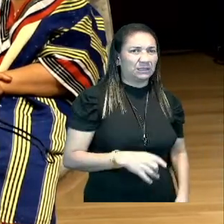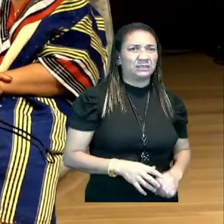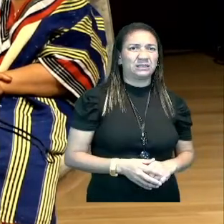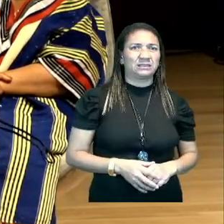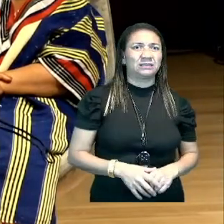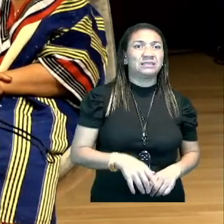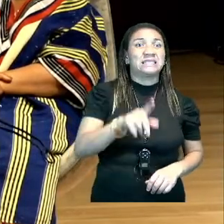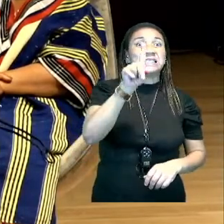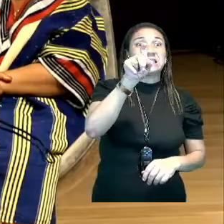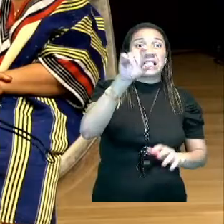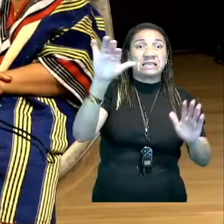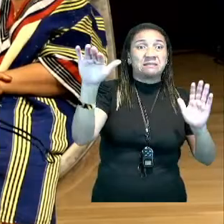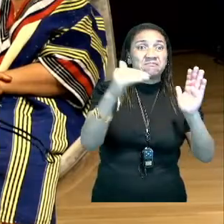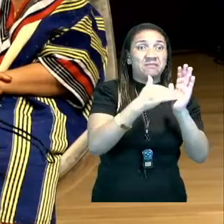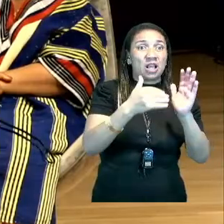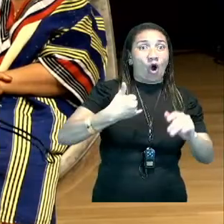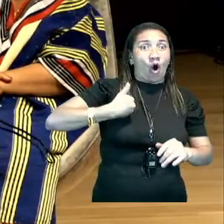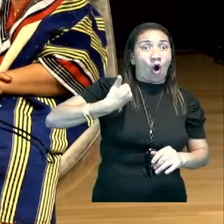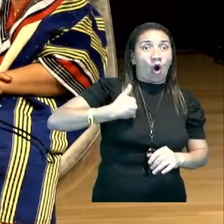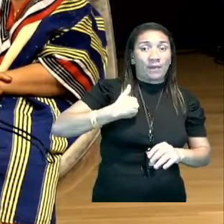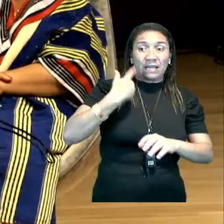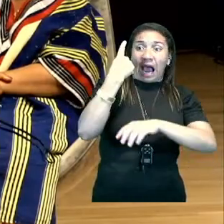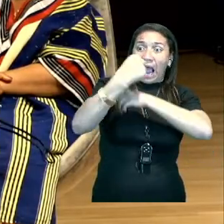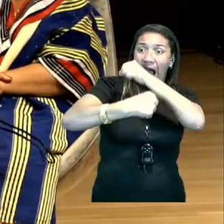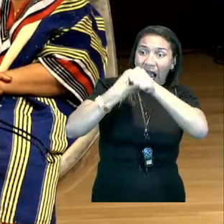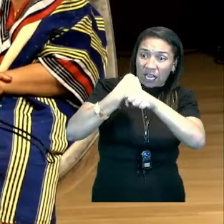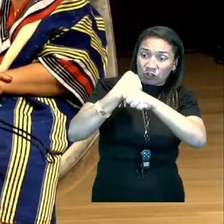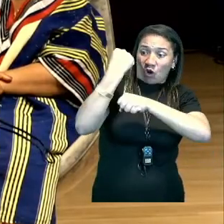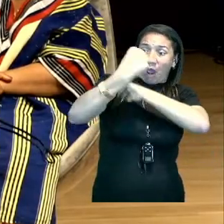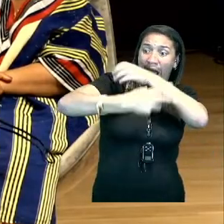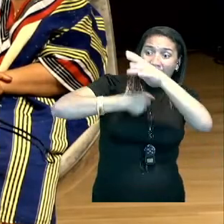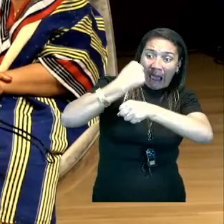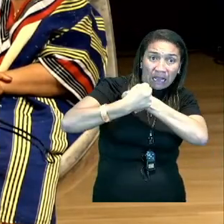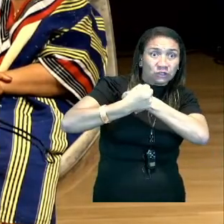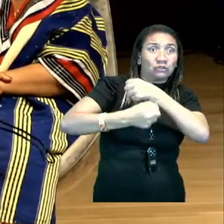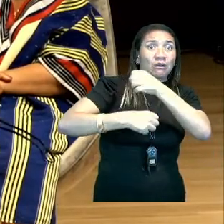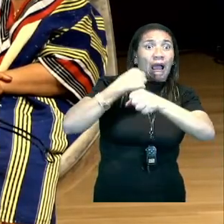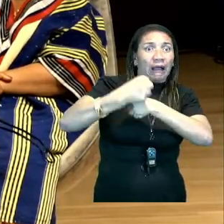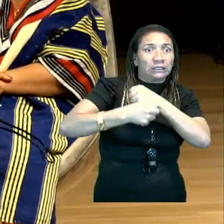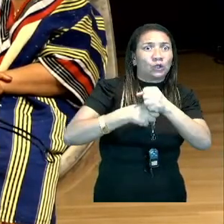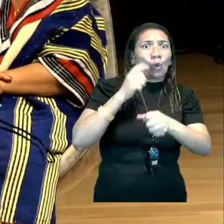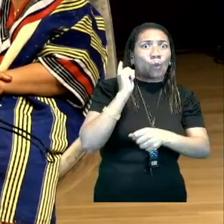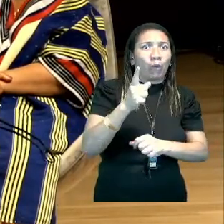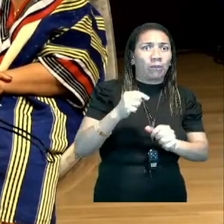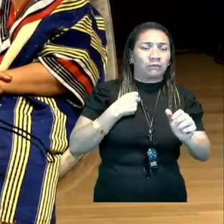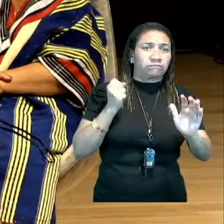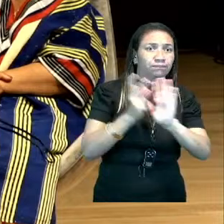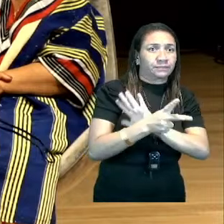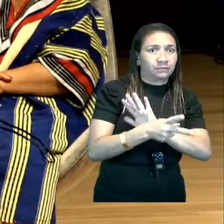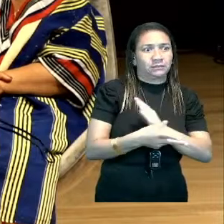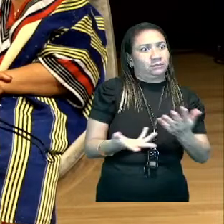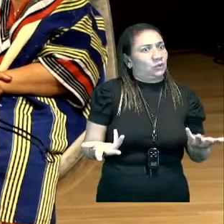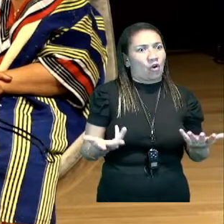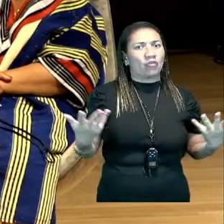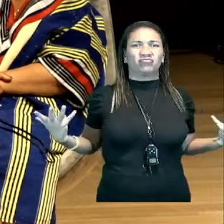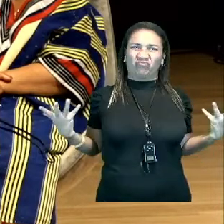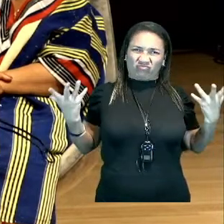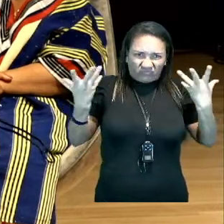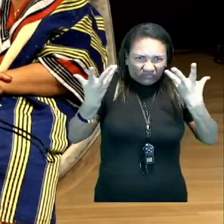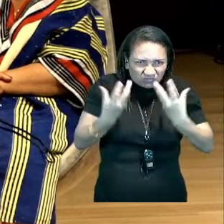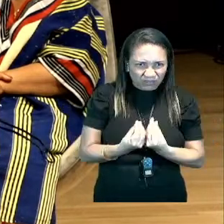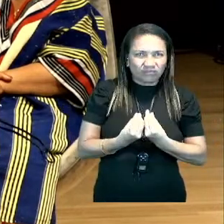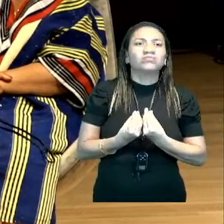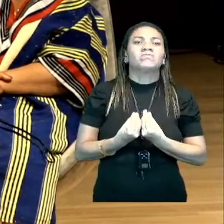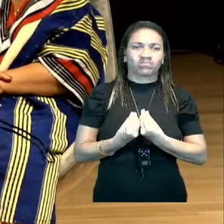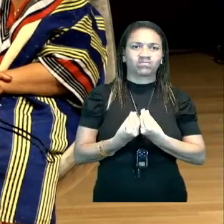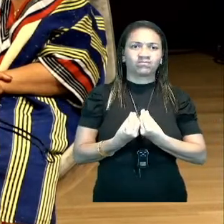6,000 young people die every year in this country as a result of violence. And this has to continue